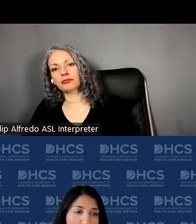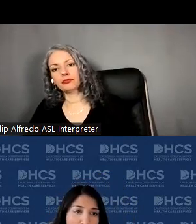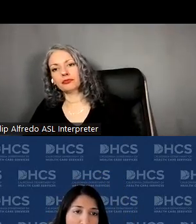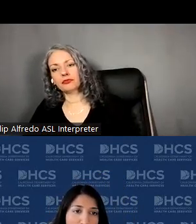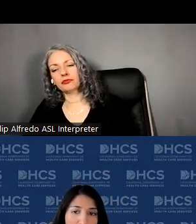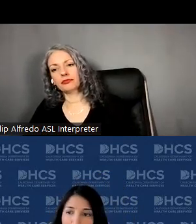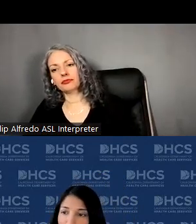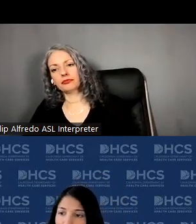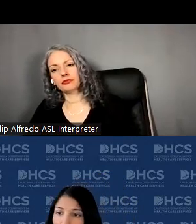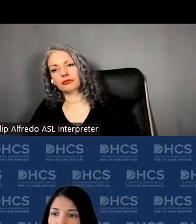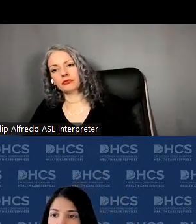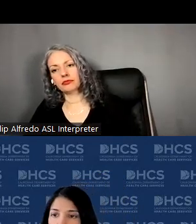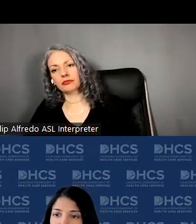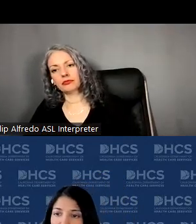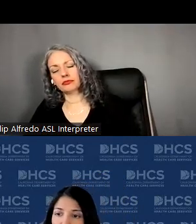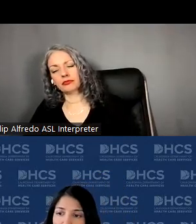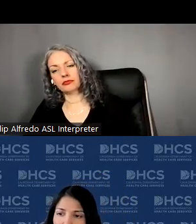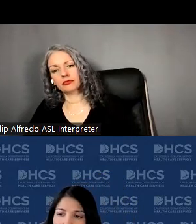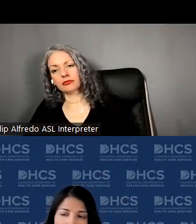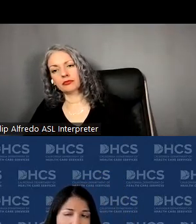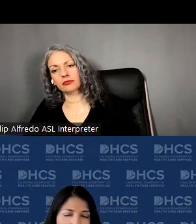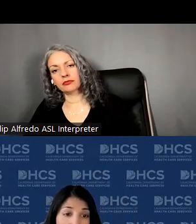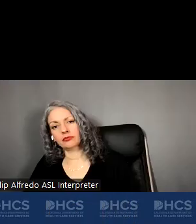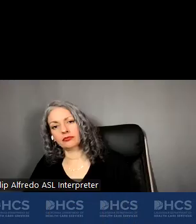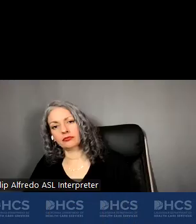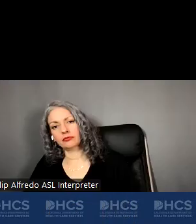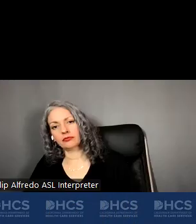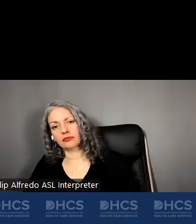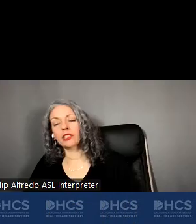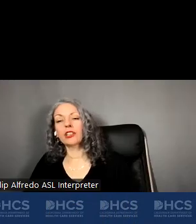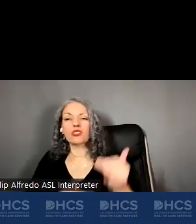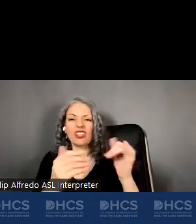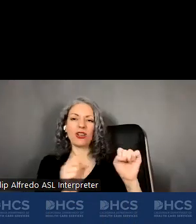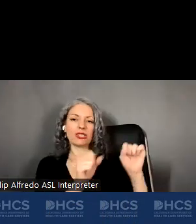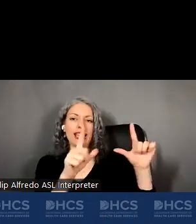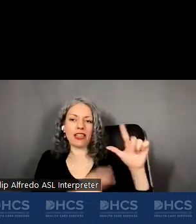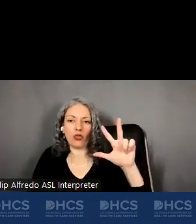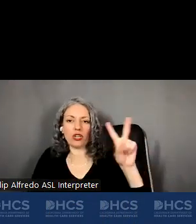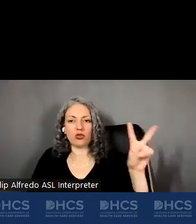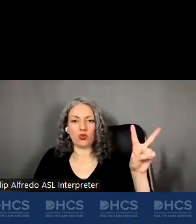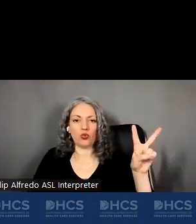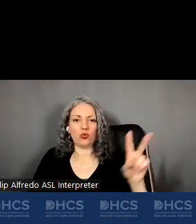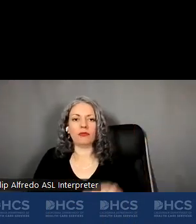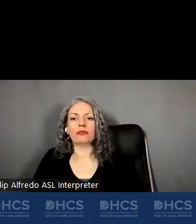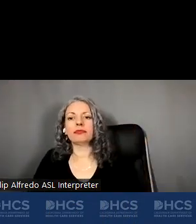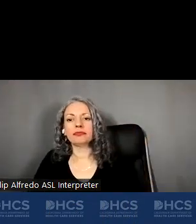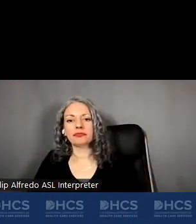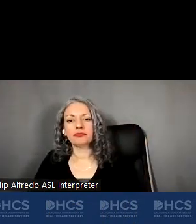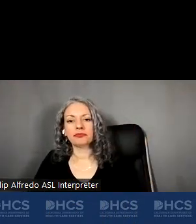to skip to, let's go to slide 32. So I want to just share the